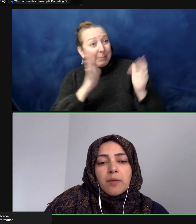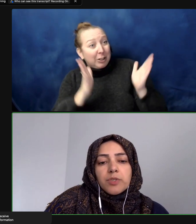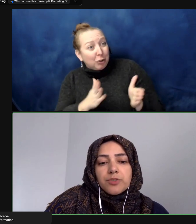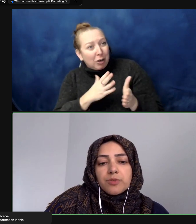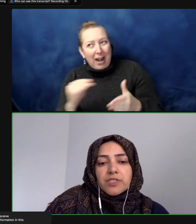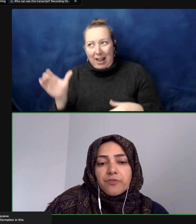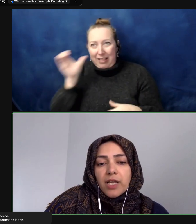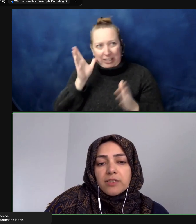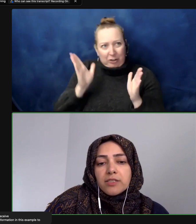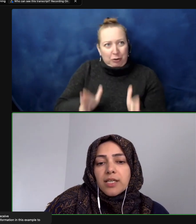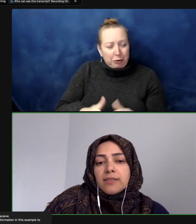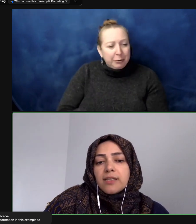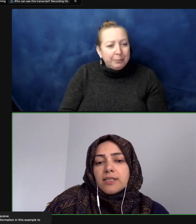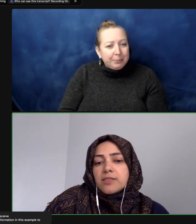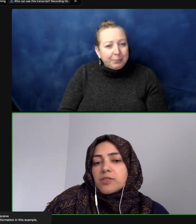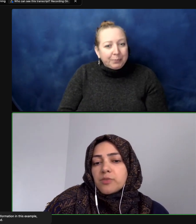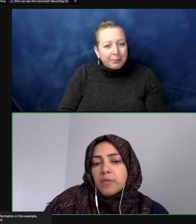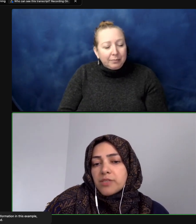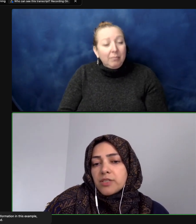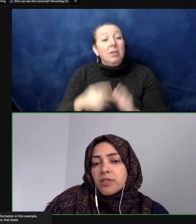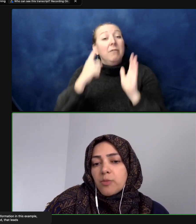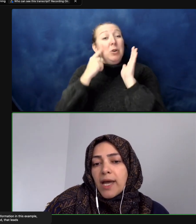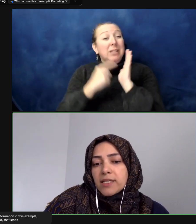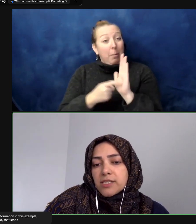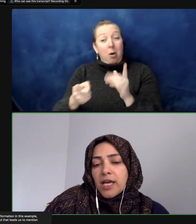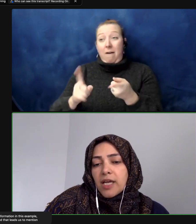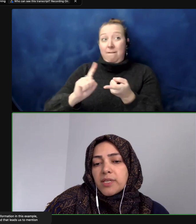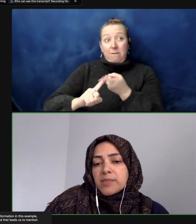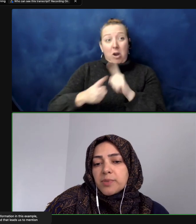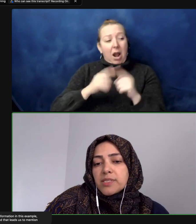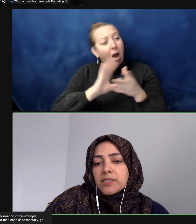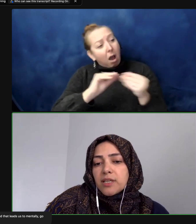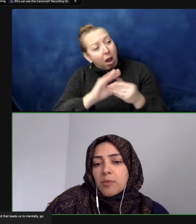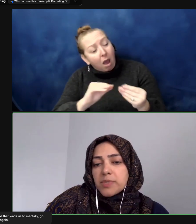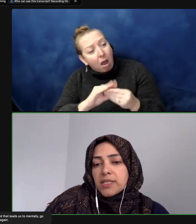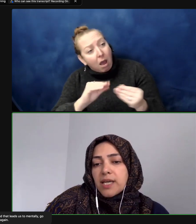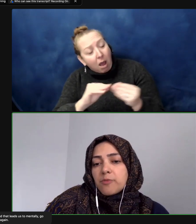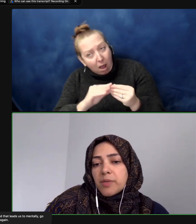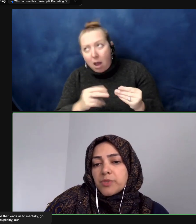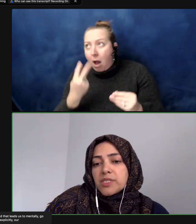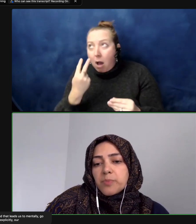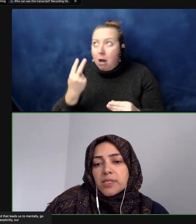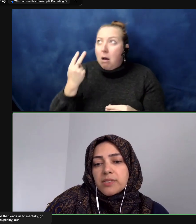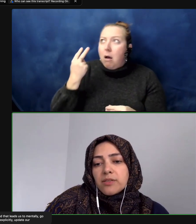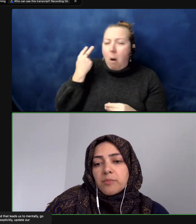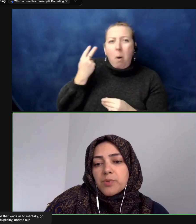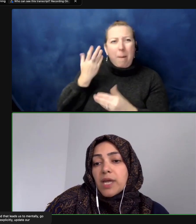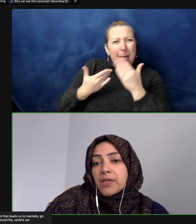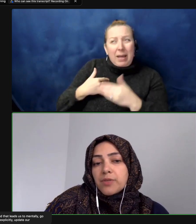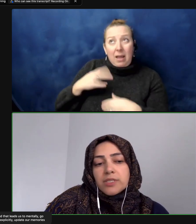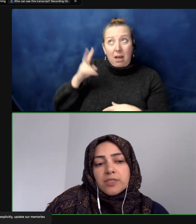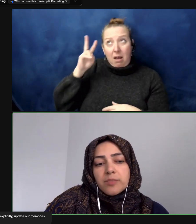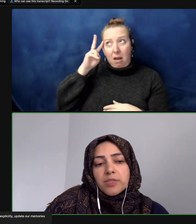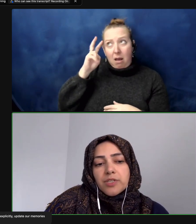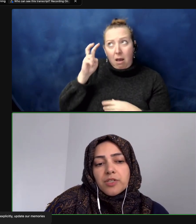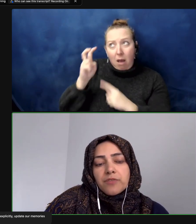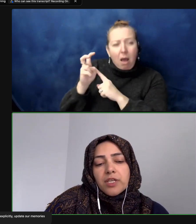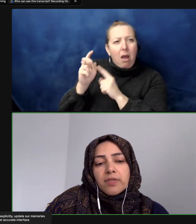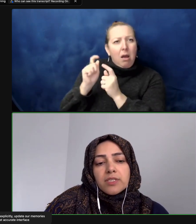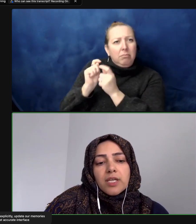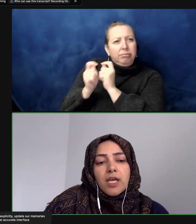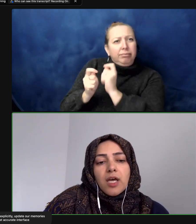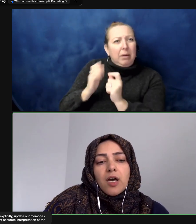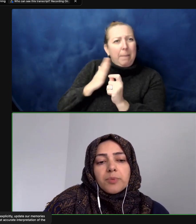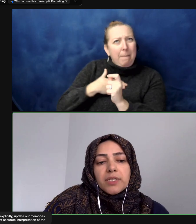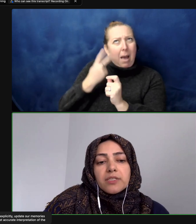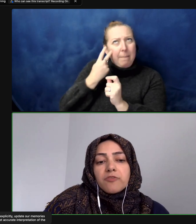this example through this friend, that leads us to mentally go back in time and explicitly update our memories based on the most accurate interpretation of the